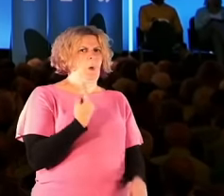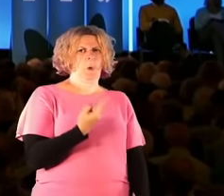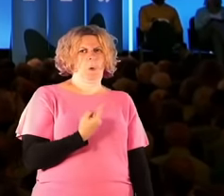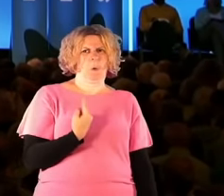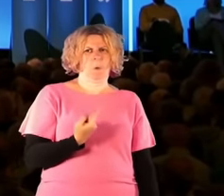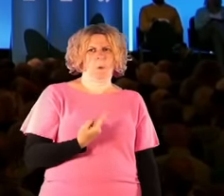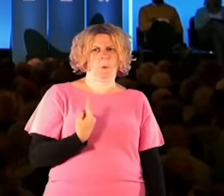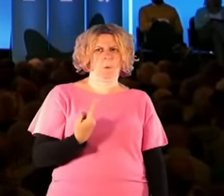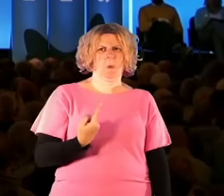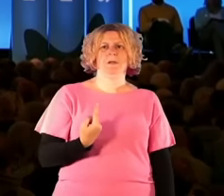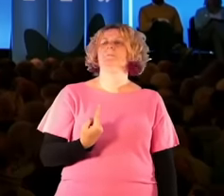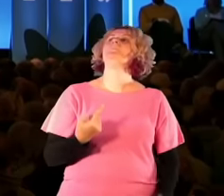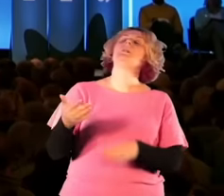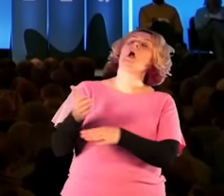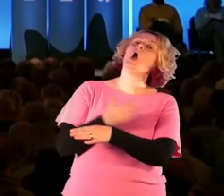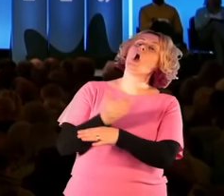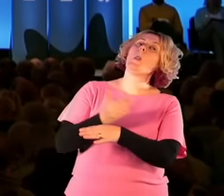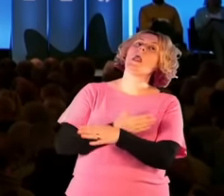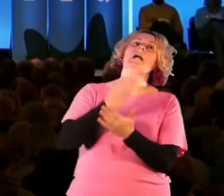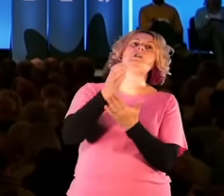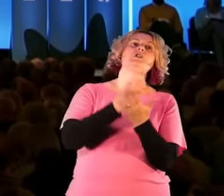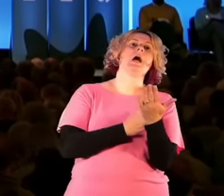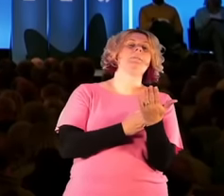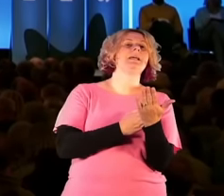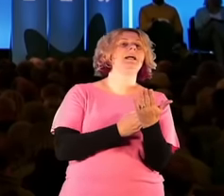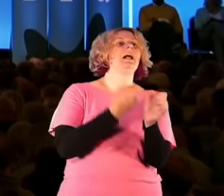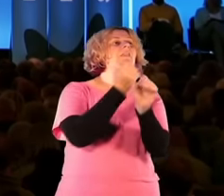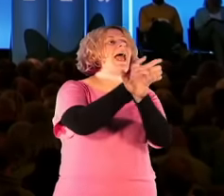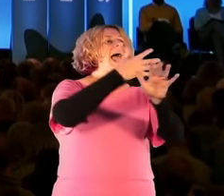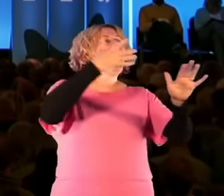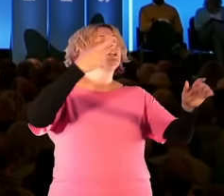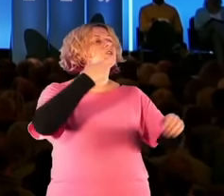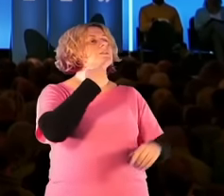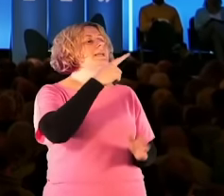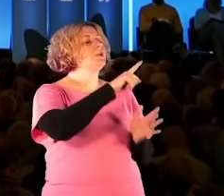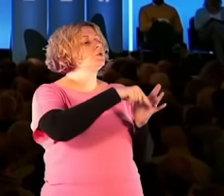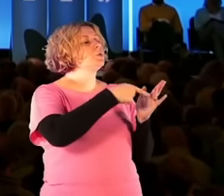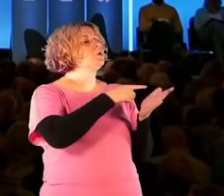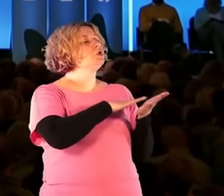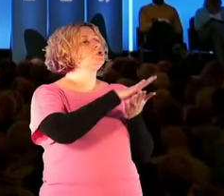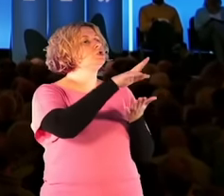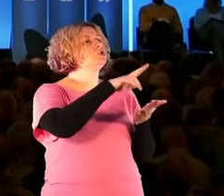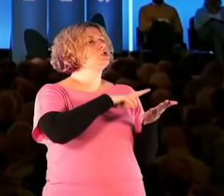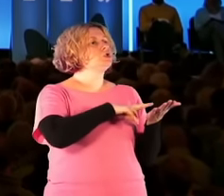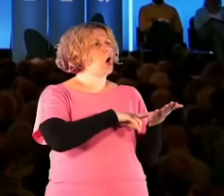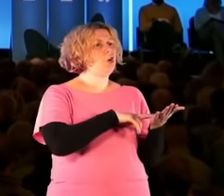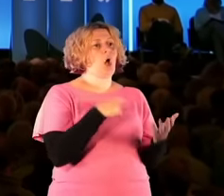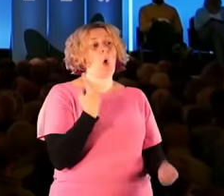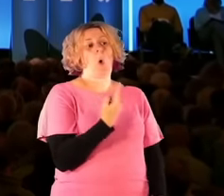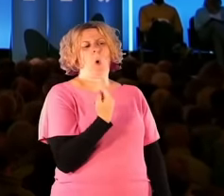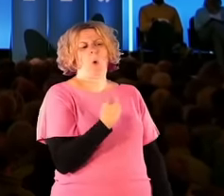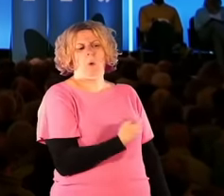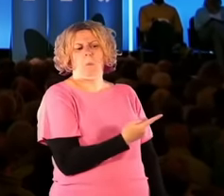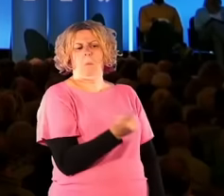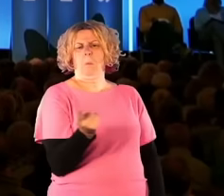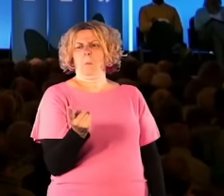they? Earlier in the chapter, the angel has said to John, who are they? It's not that the angel doesn't know, it's that he wants John